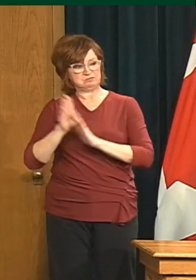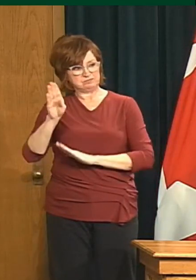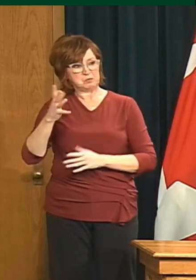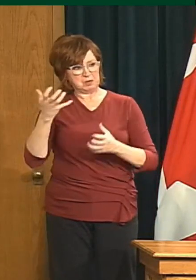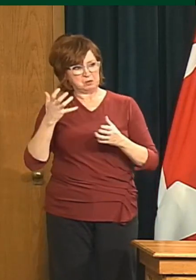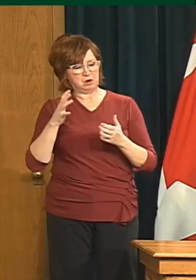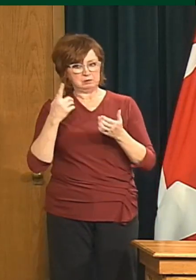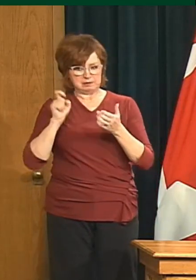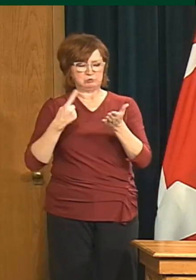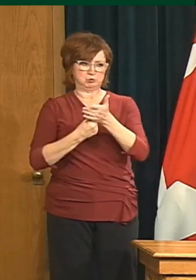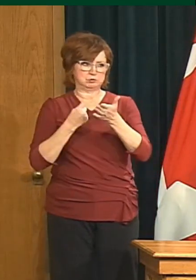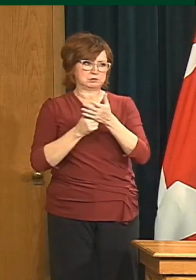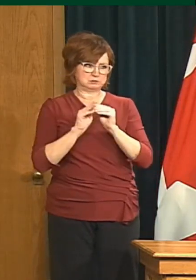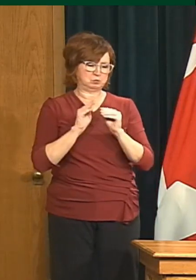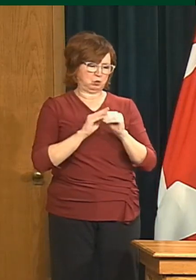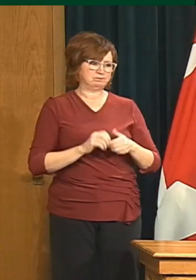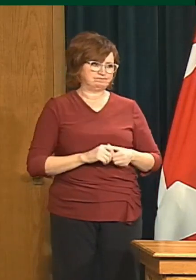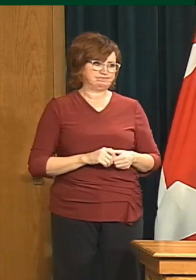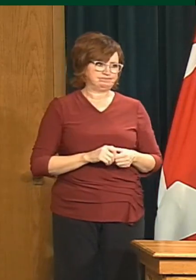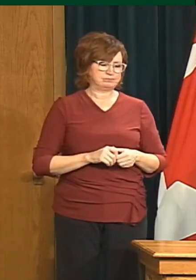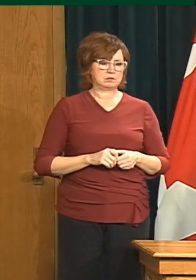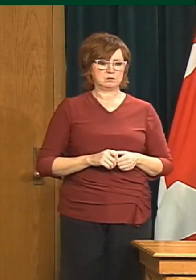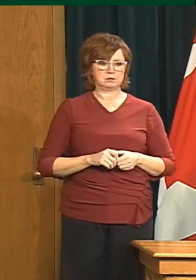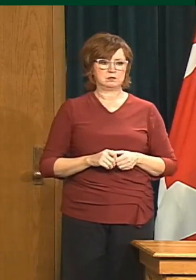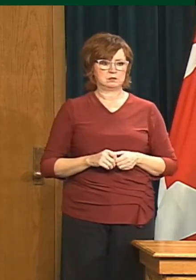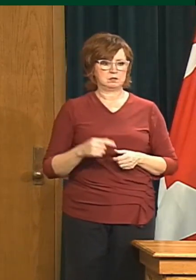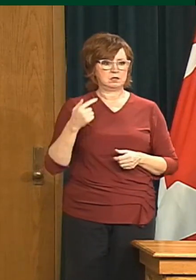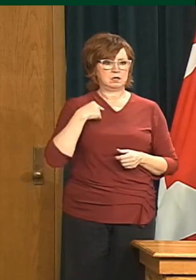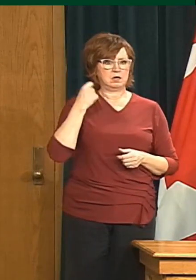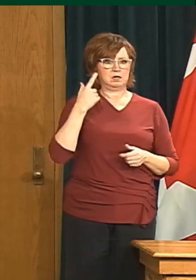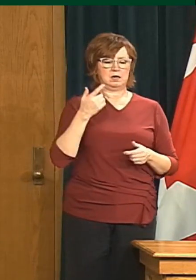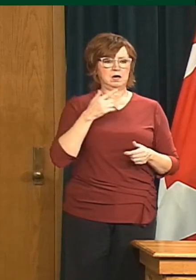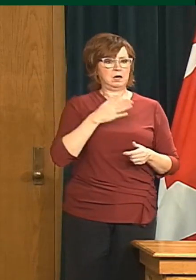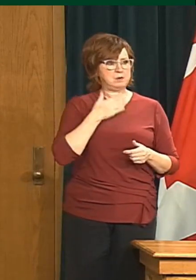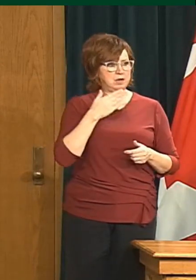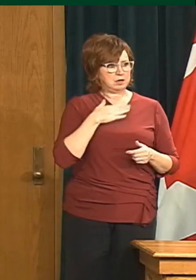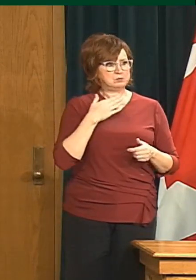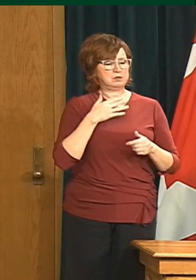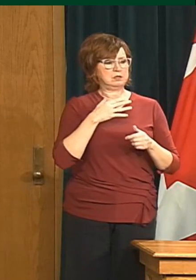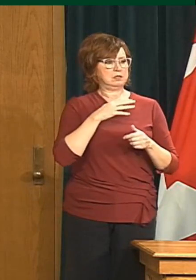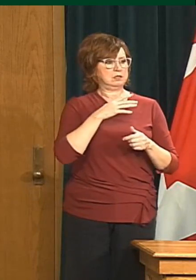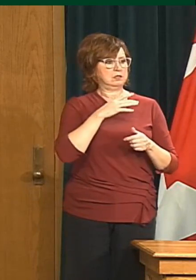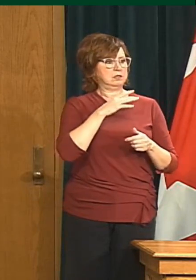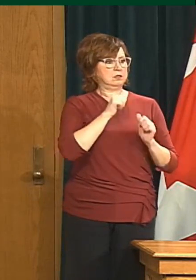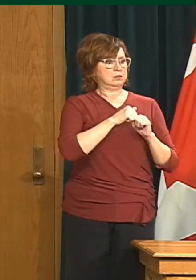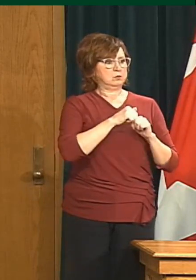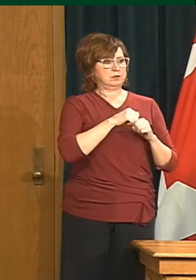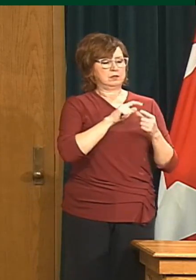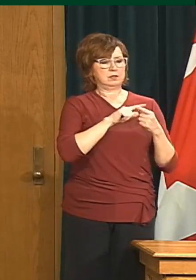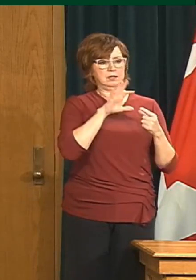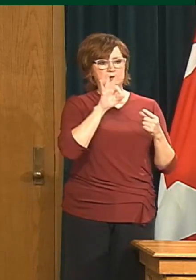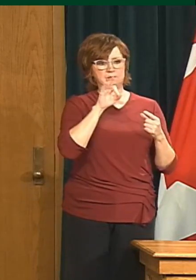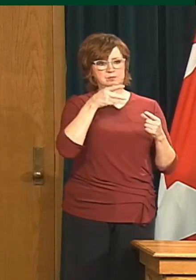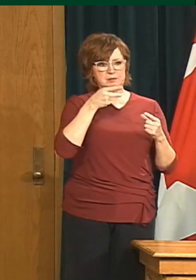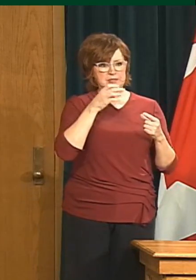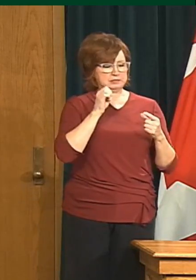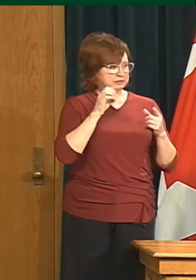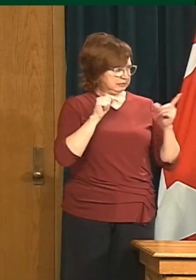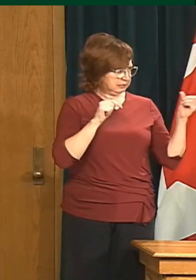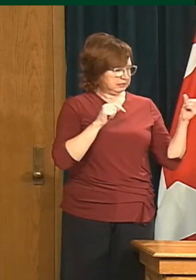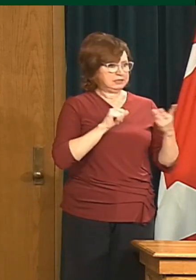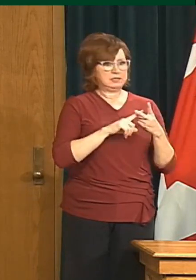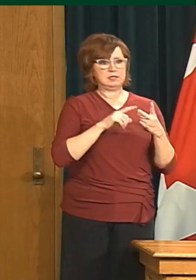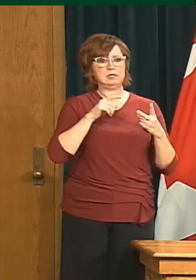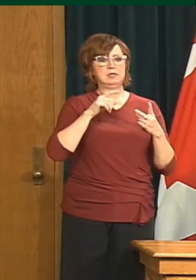this nation. And I appreciate the conversations that we are having with our provincial leaders, with the FPT table at the Minister of